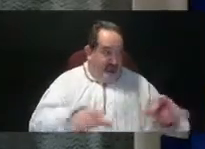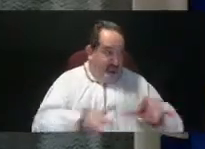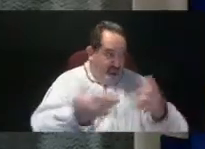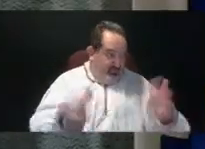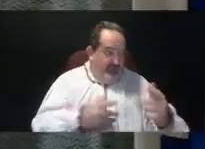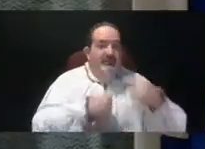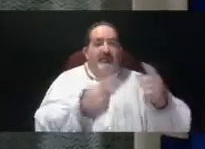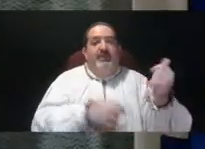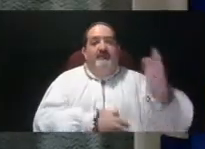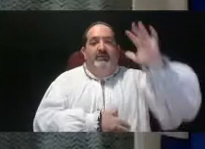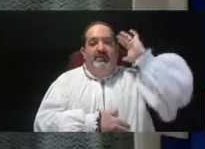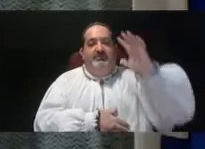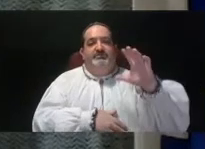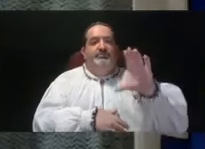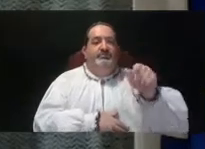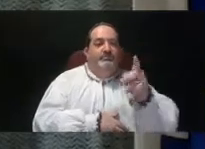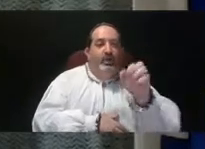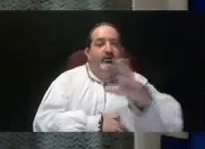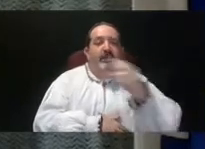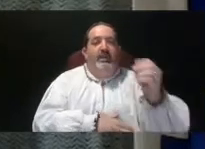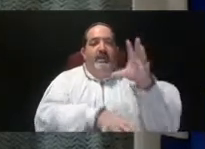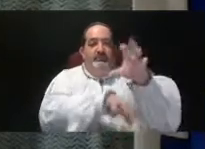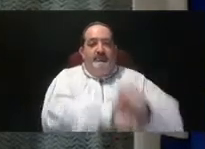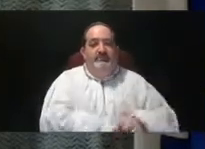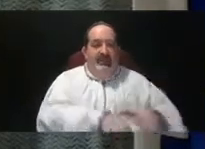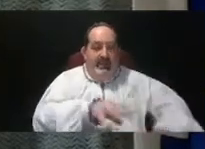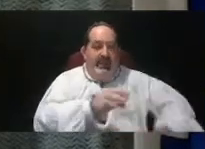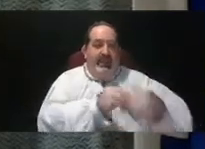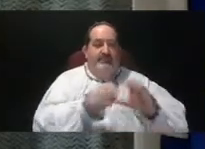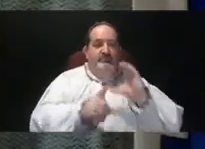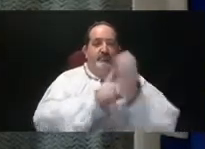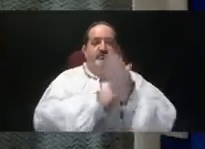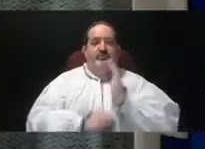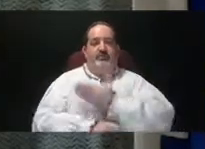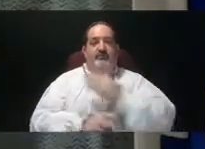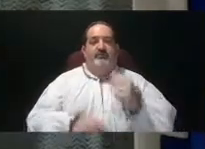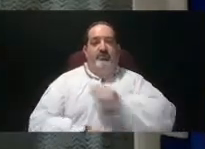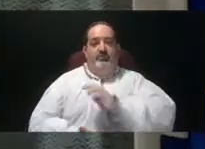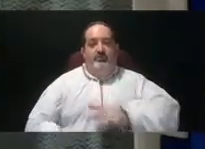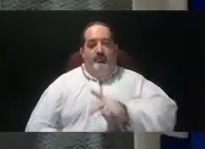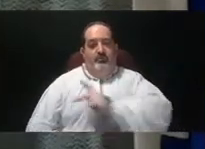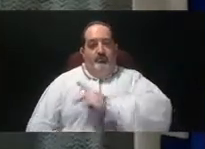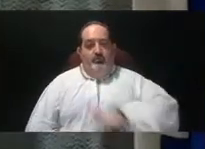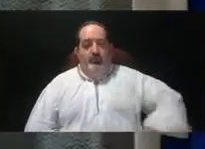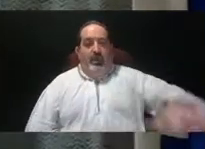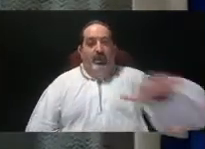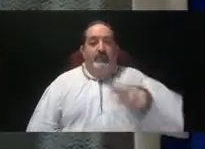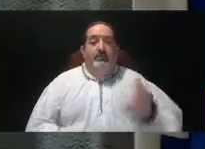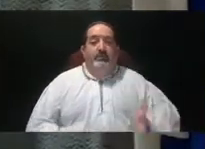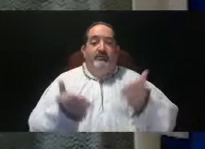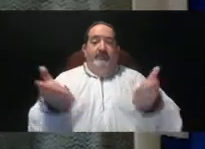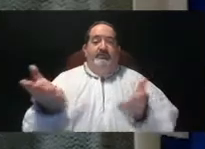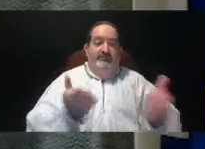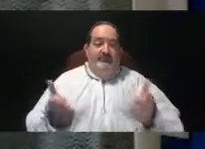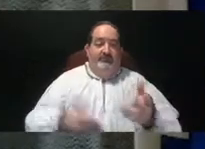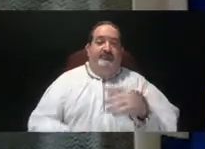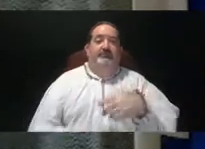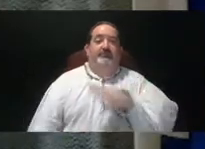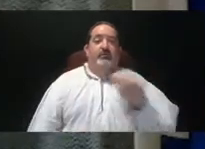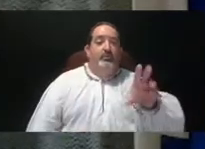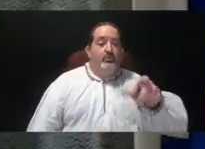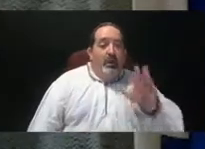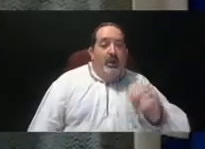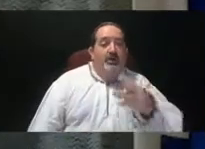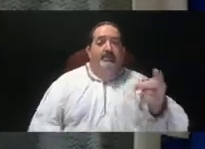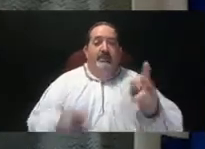ancient charters and traditions, and to add to the culture of our realm, and to provide service to our realm and its several subjects